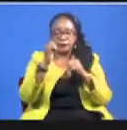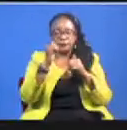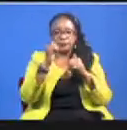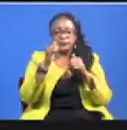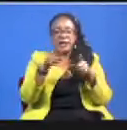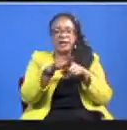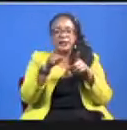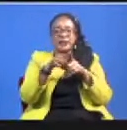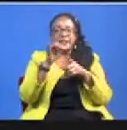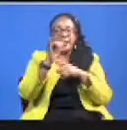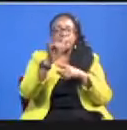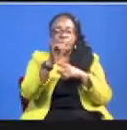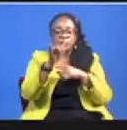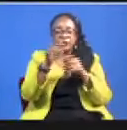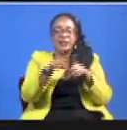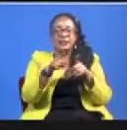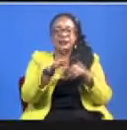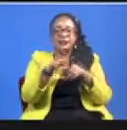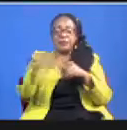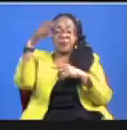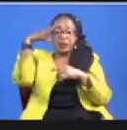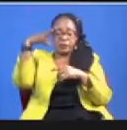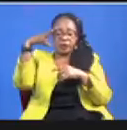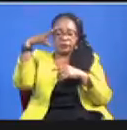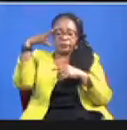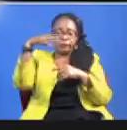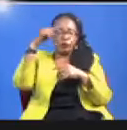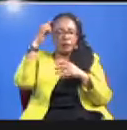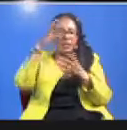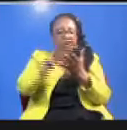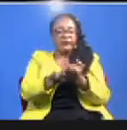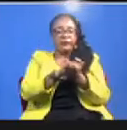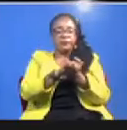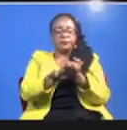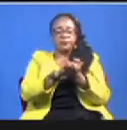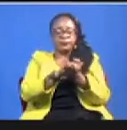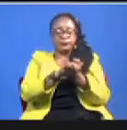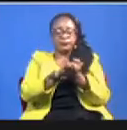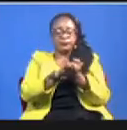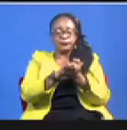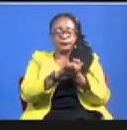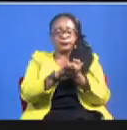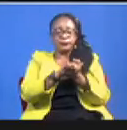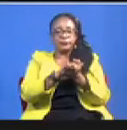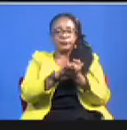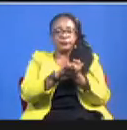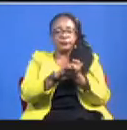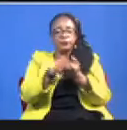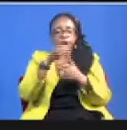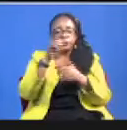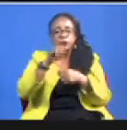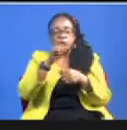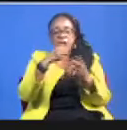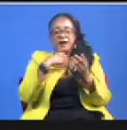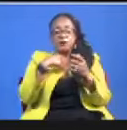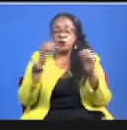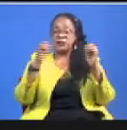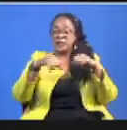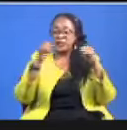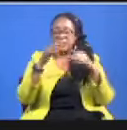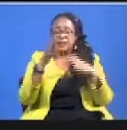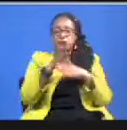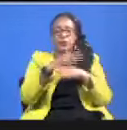need to upgrade our infrastructure, like the airports and the transmission power lines, do you believe